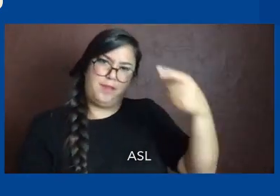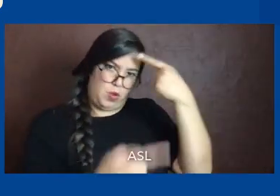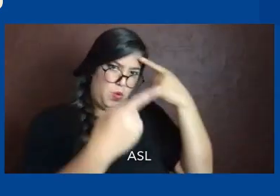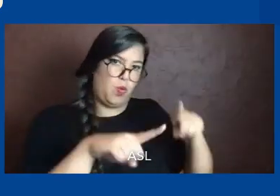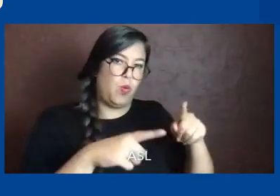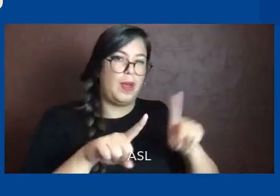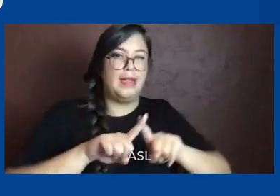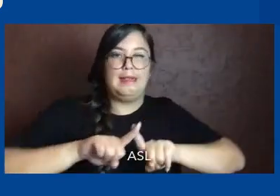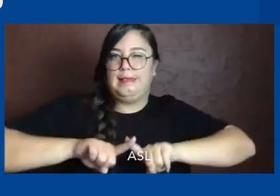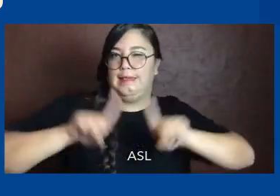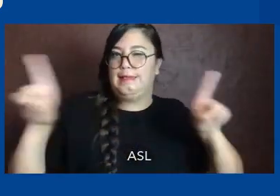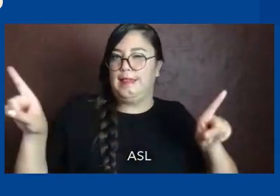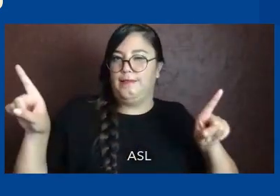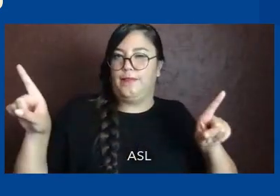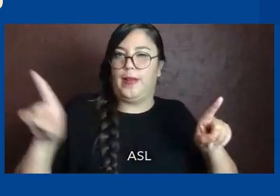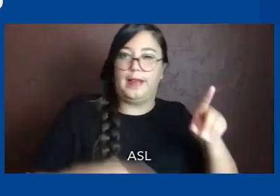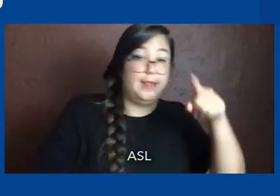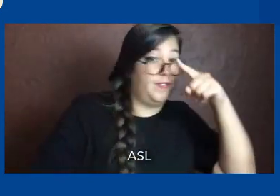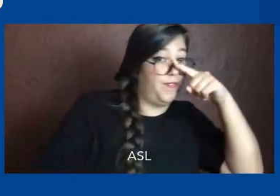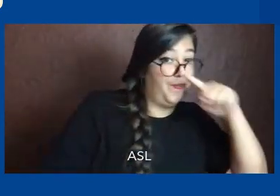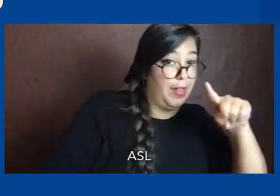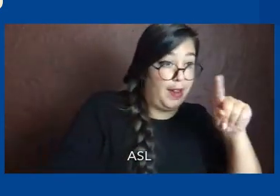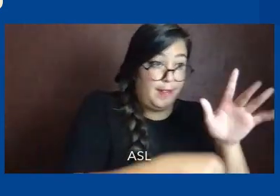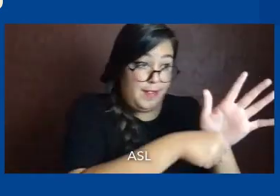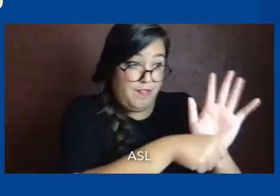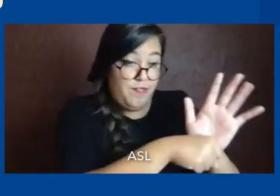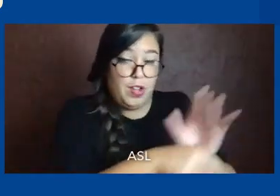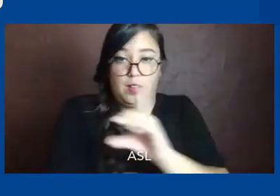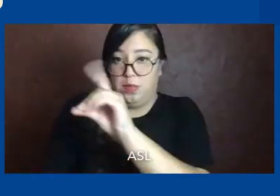and the riskiness of it.